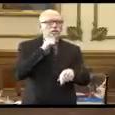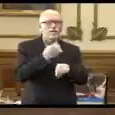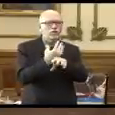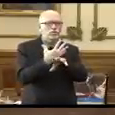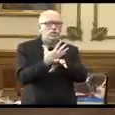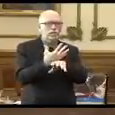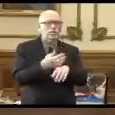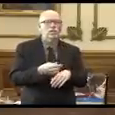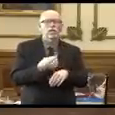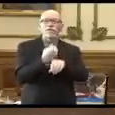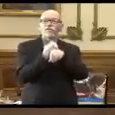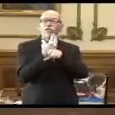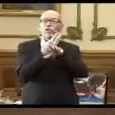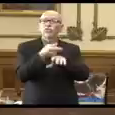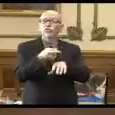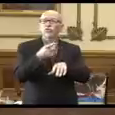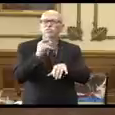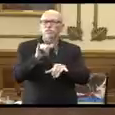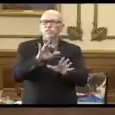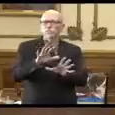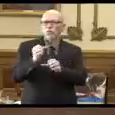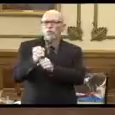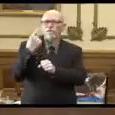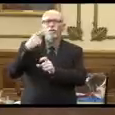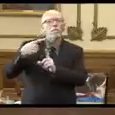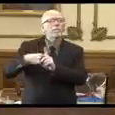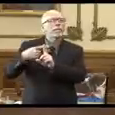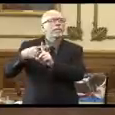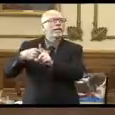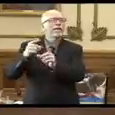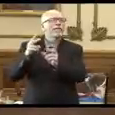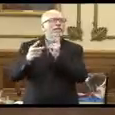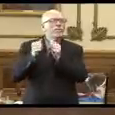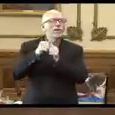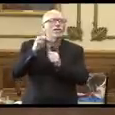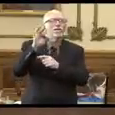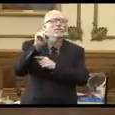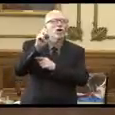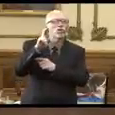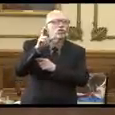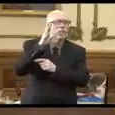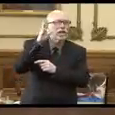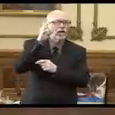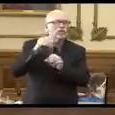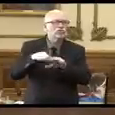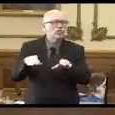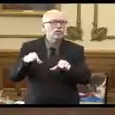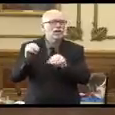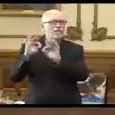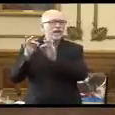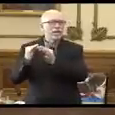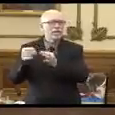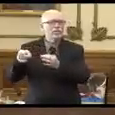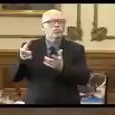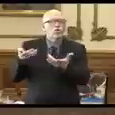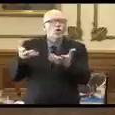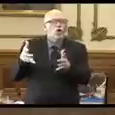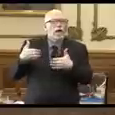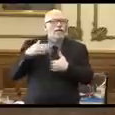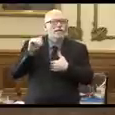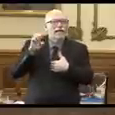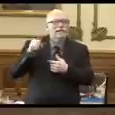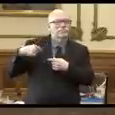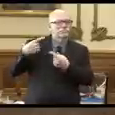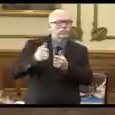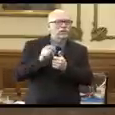virtually. Virtual visits are reserved for monthly visits with foster parents and with children and with families that already have cases open